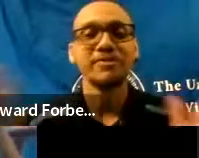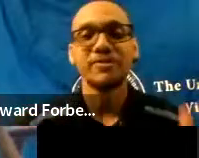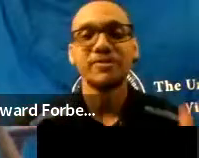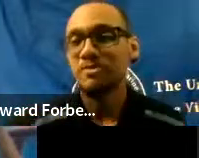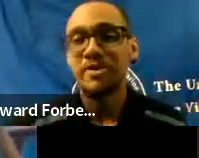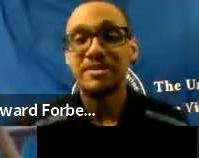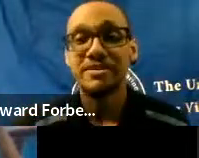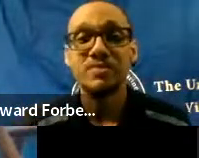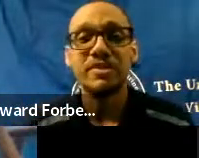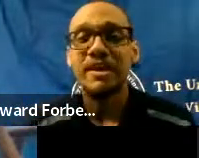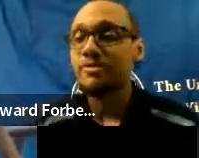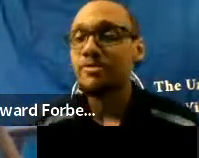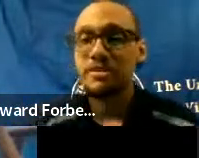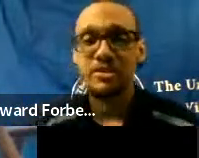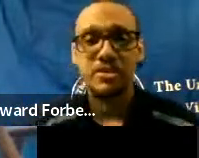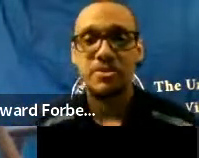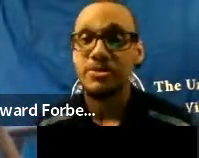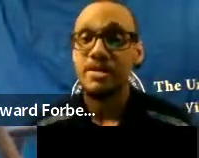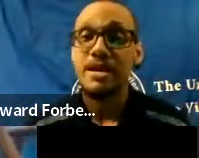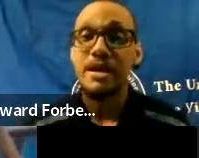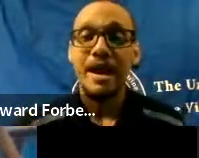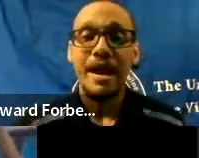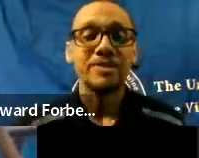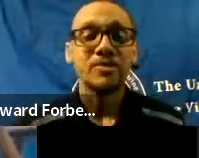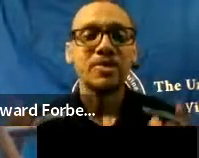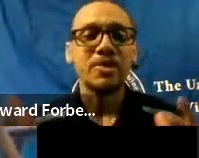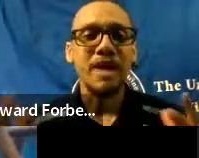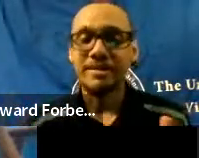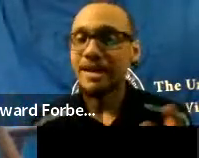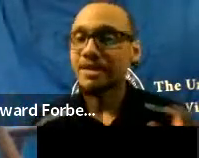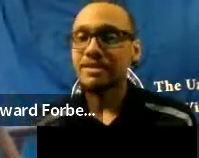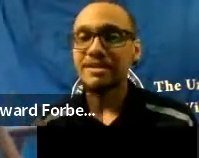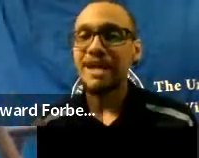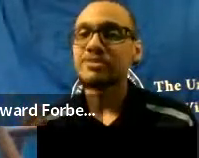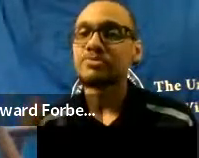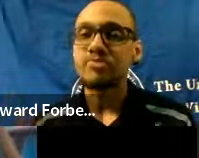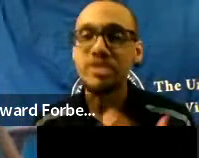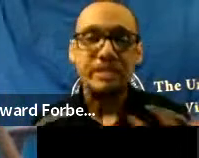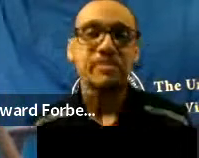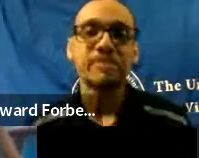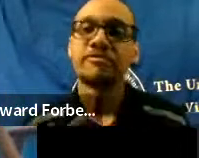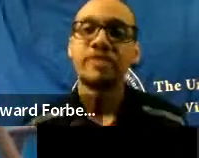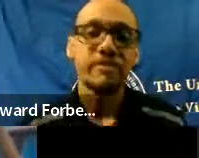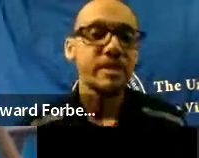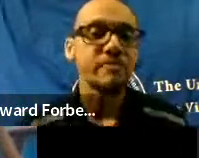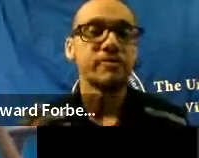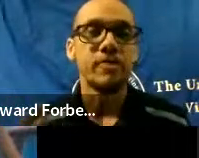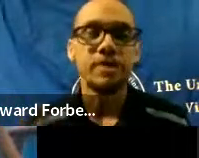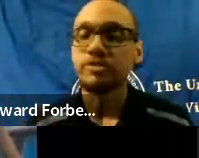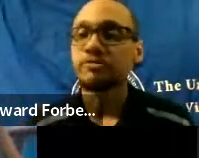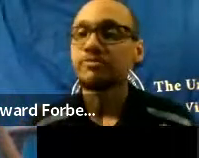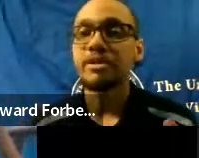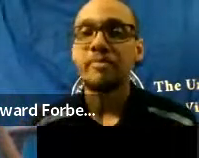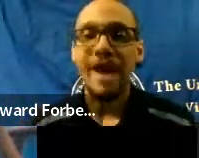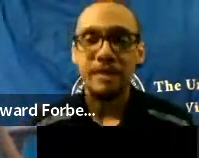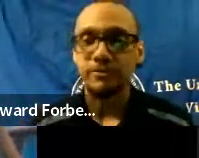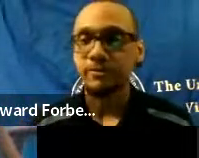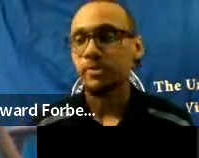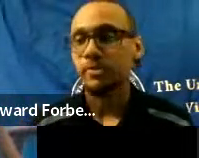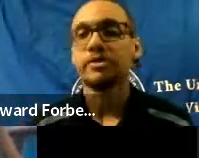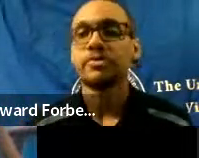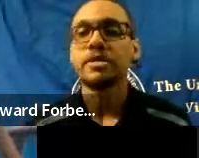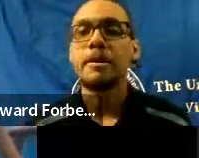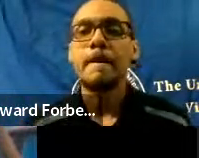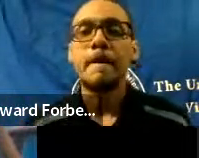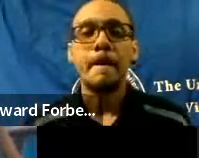share all of those experiences with everyone that she knows. And so that, I think, has really been very influential, very